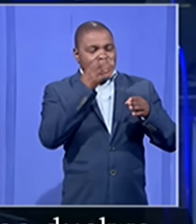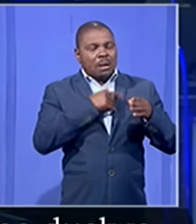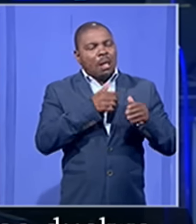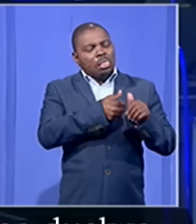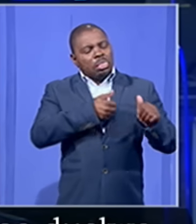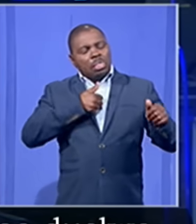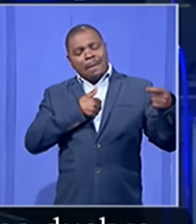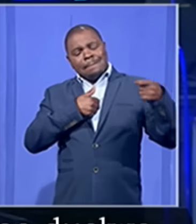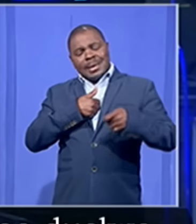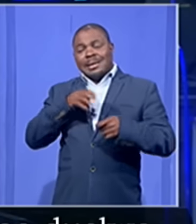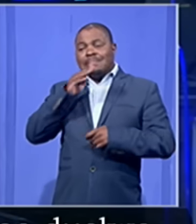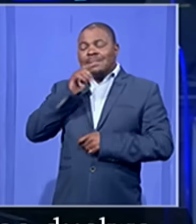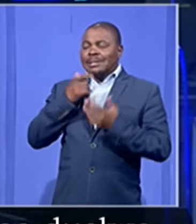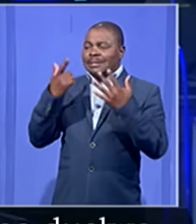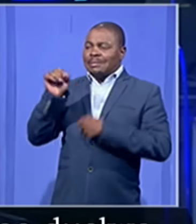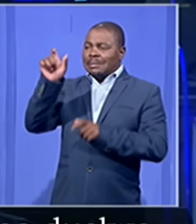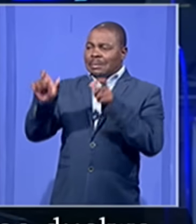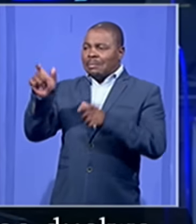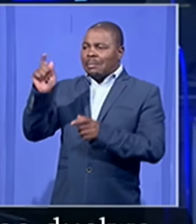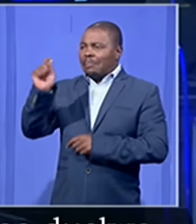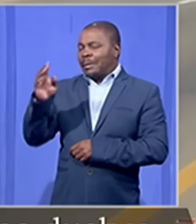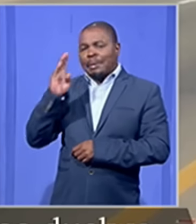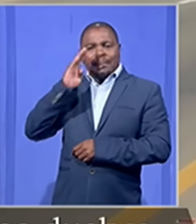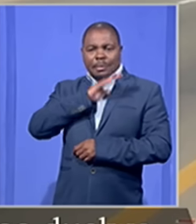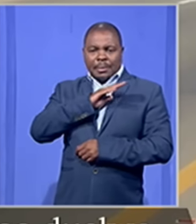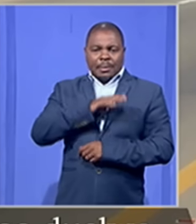ema badiri ba le 70.